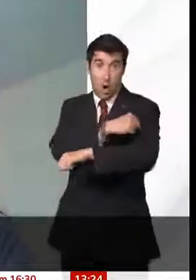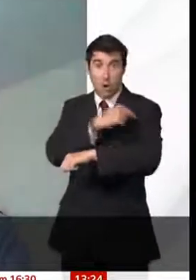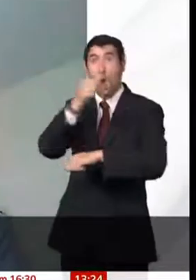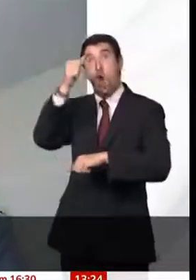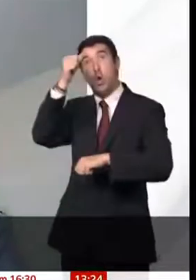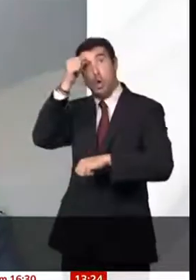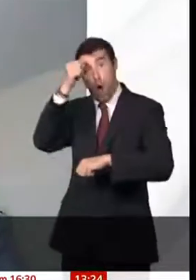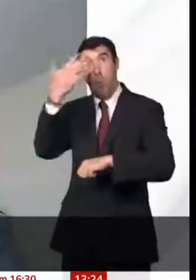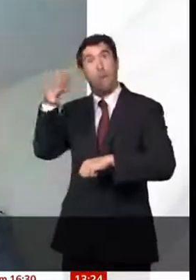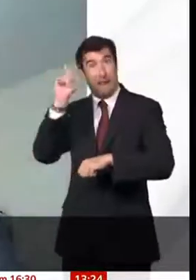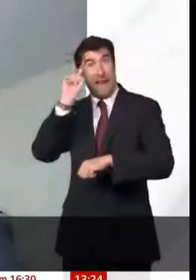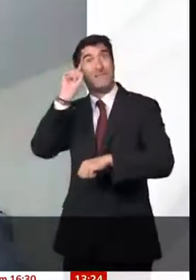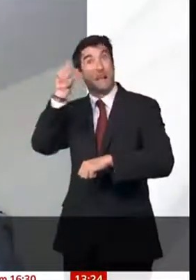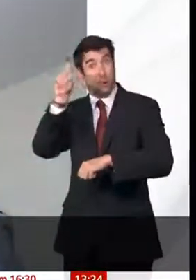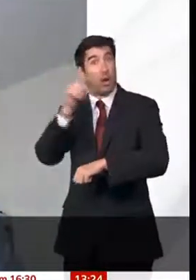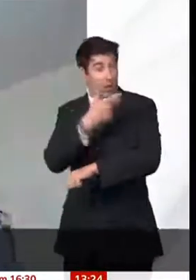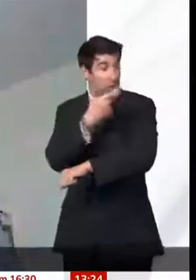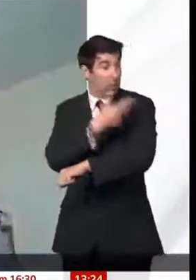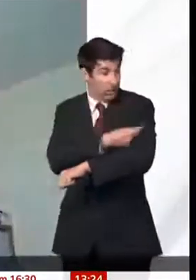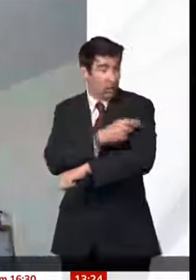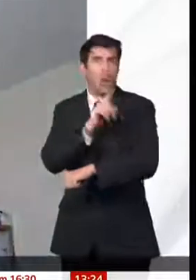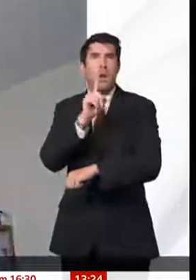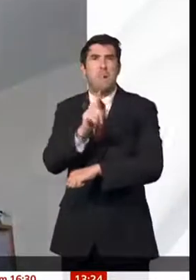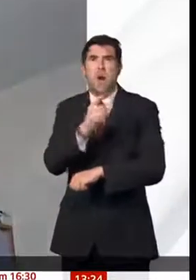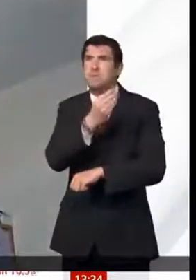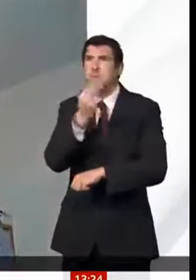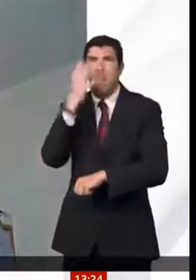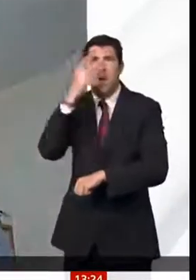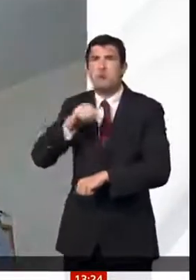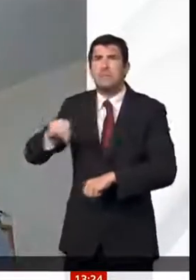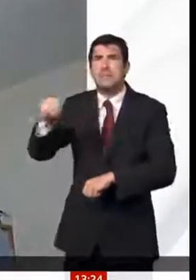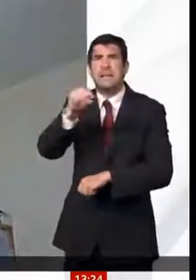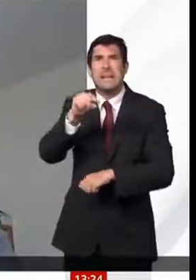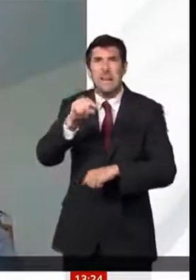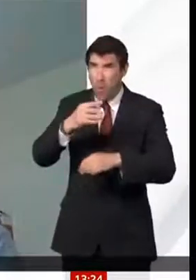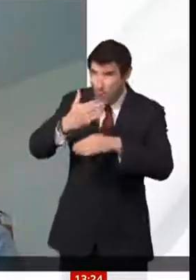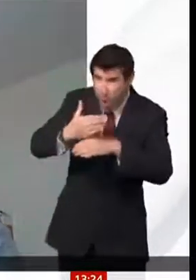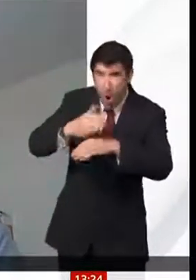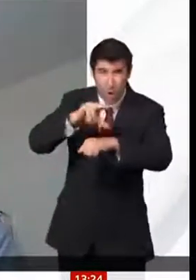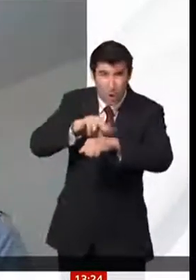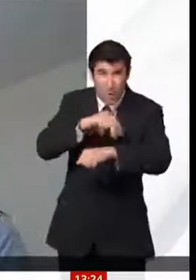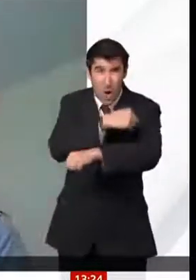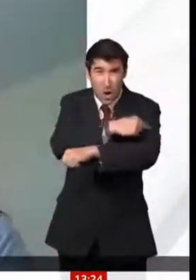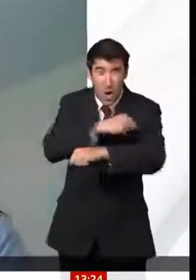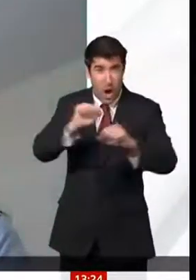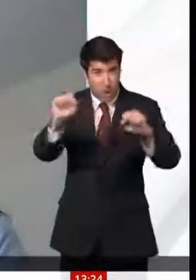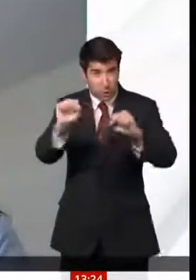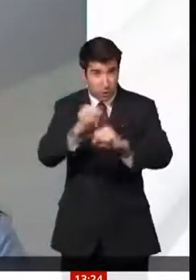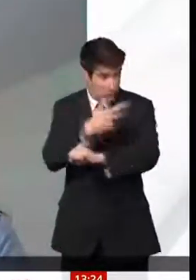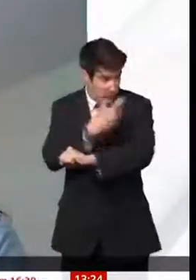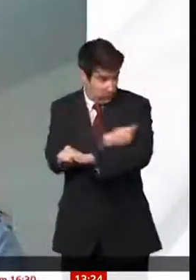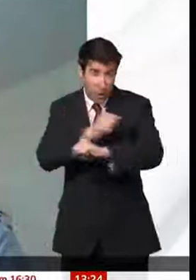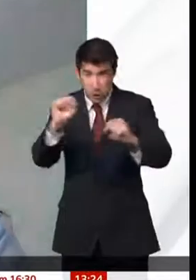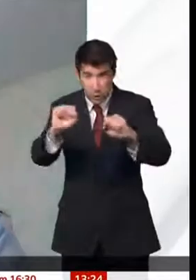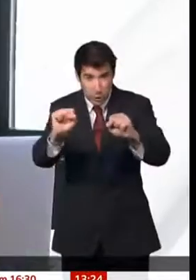in other countries are getting that. People who are less vulnerable in other countries are getting that as well, but they are being